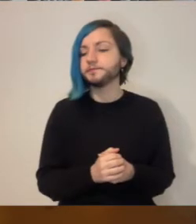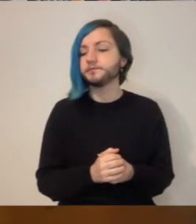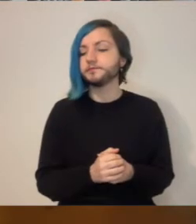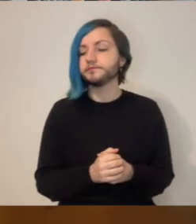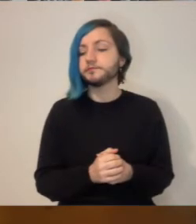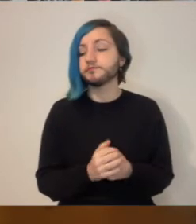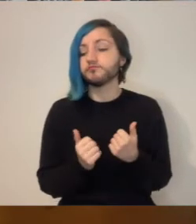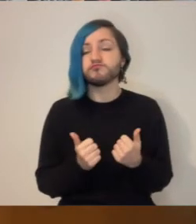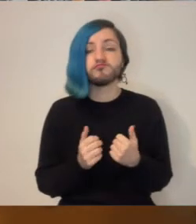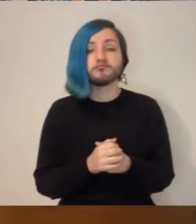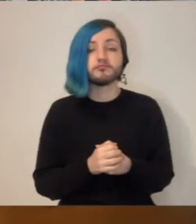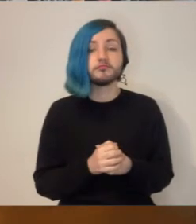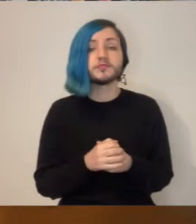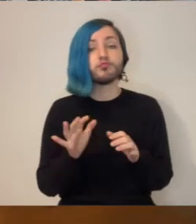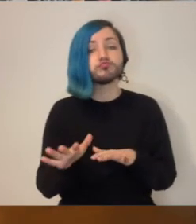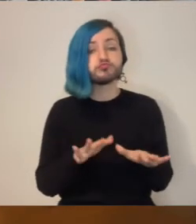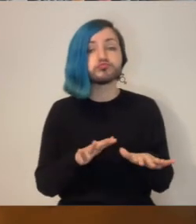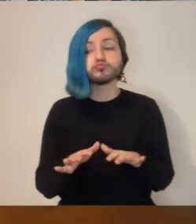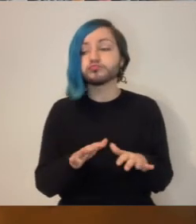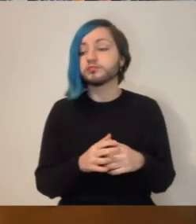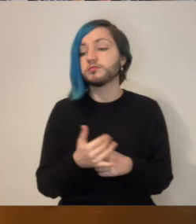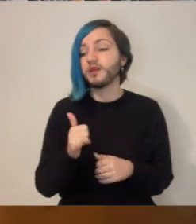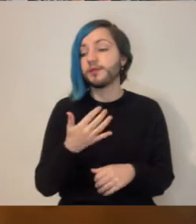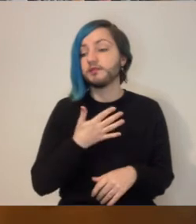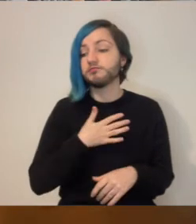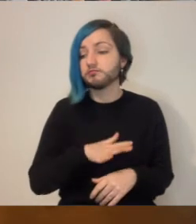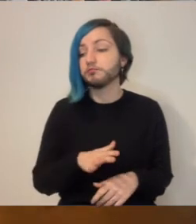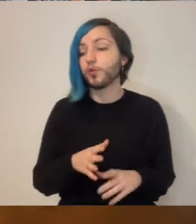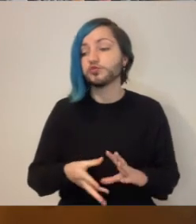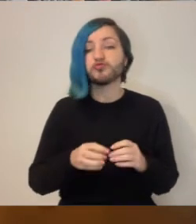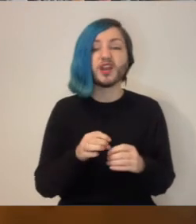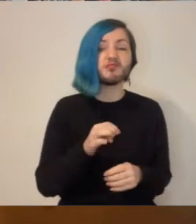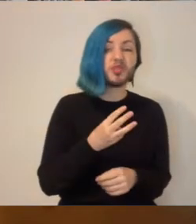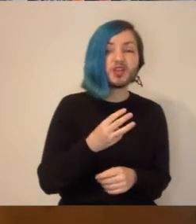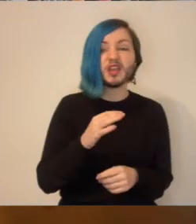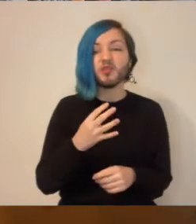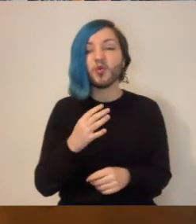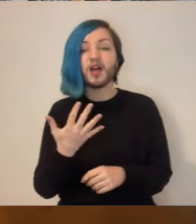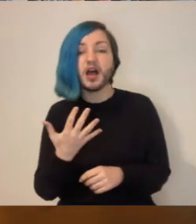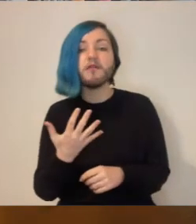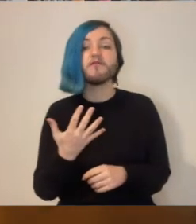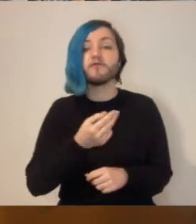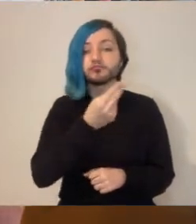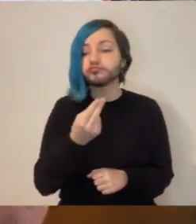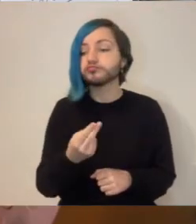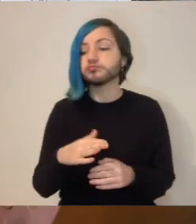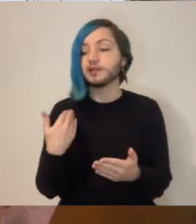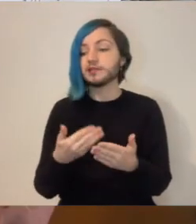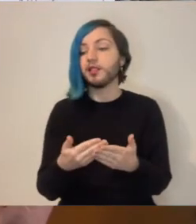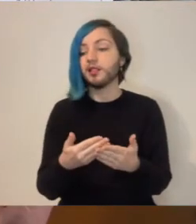little ears in there. So yeah, if you just take a bit of time, maybe you want to do sort of 3 to